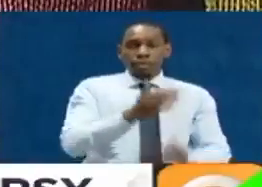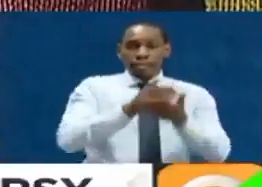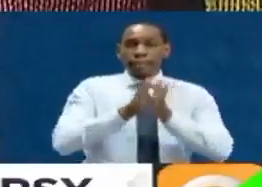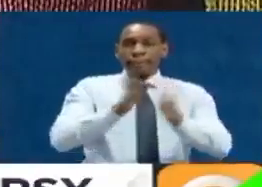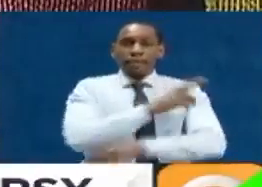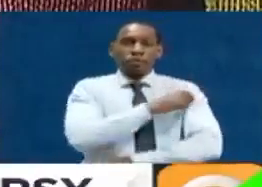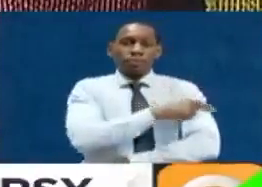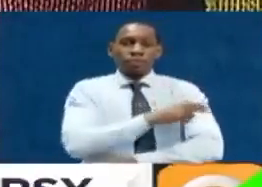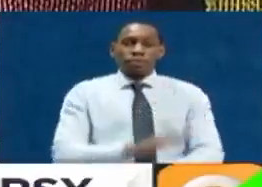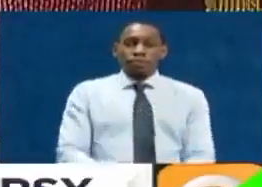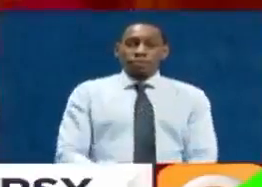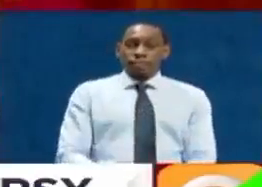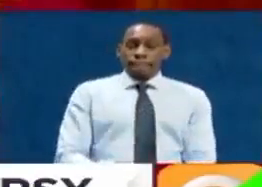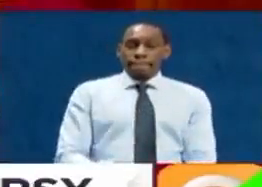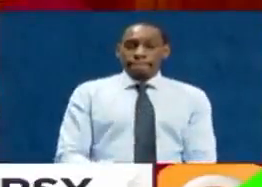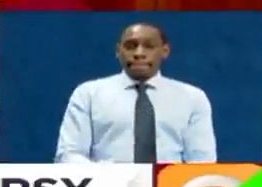public hospitals.